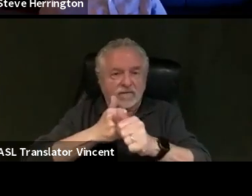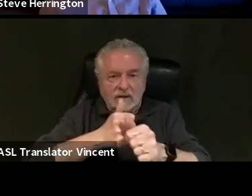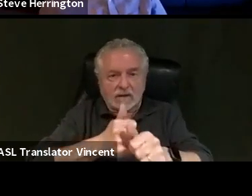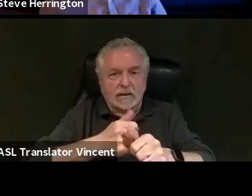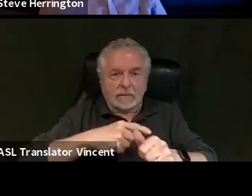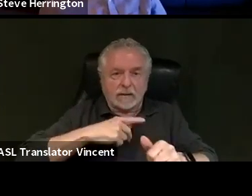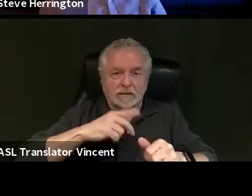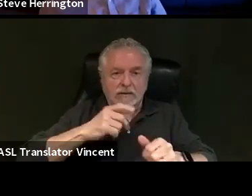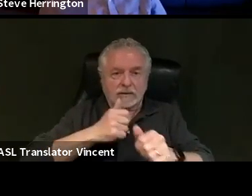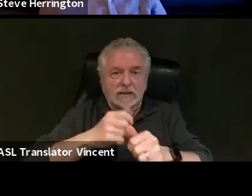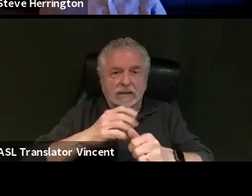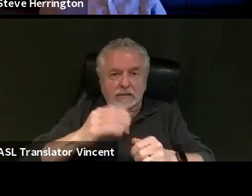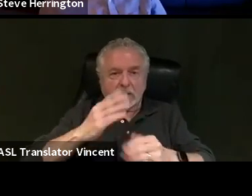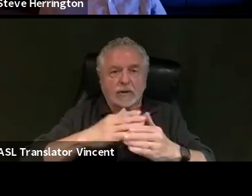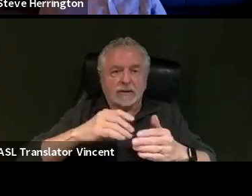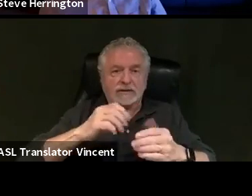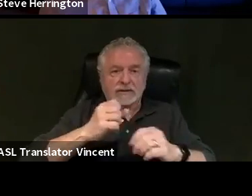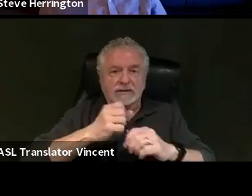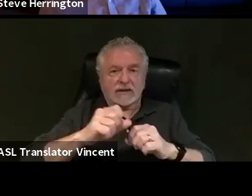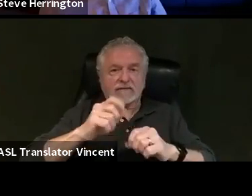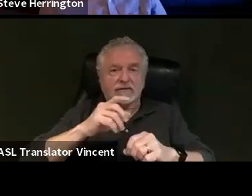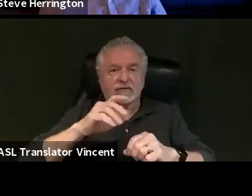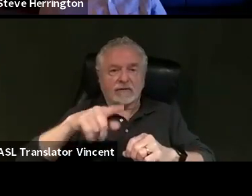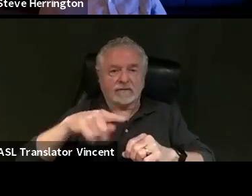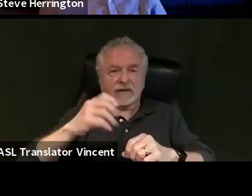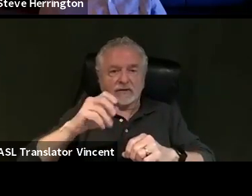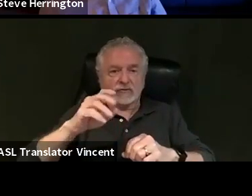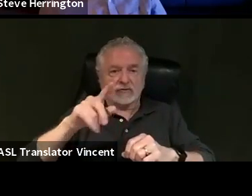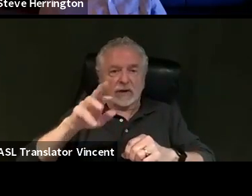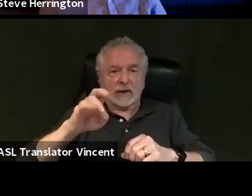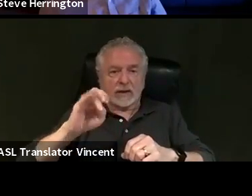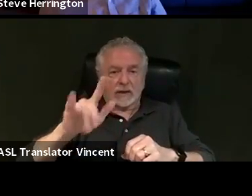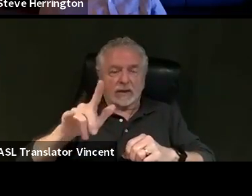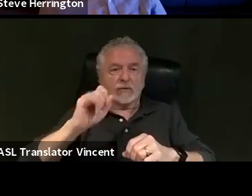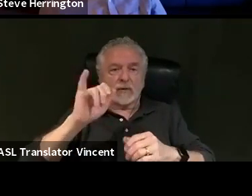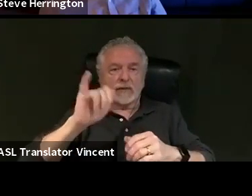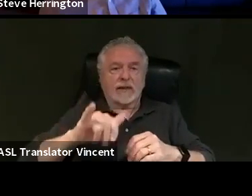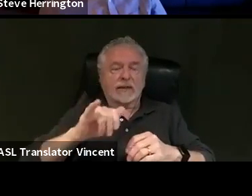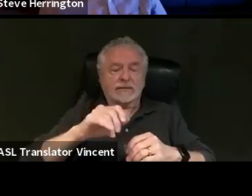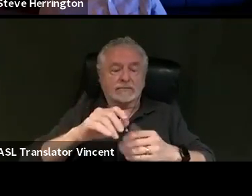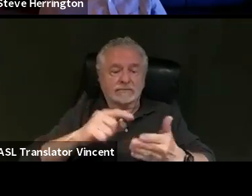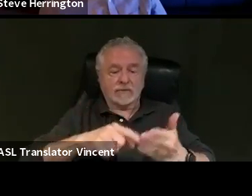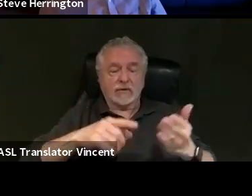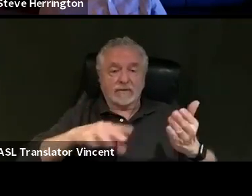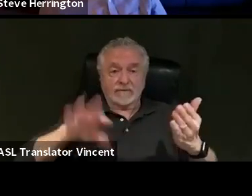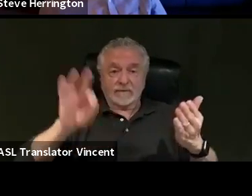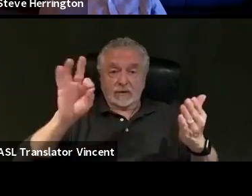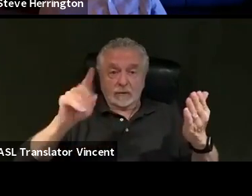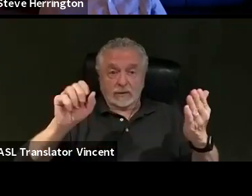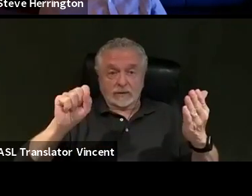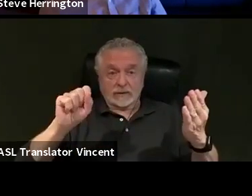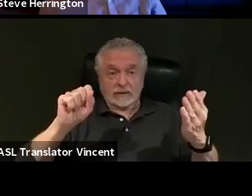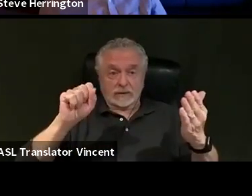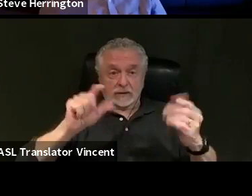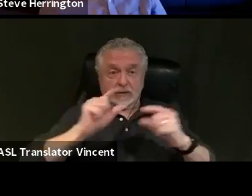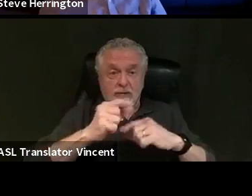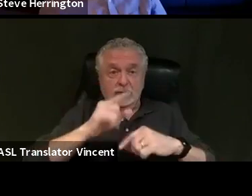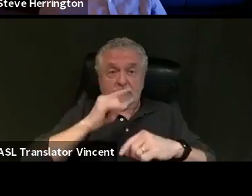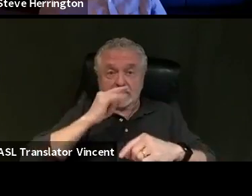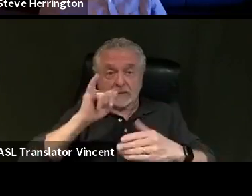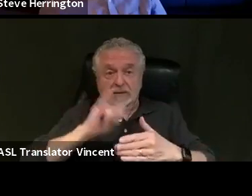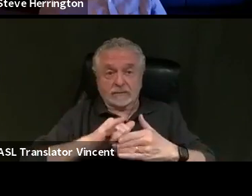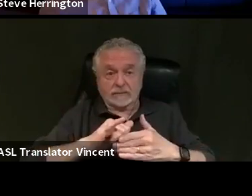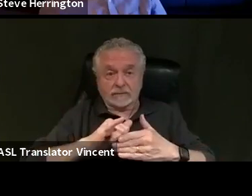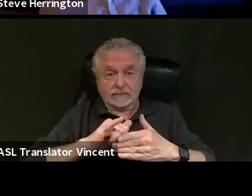health guidelines to be part of a phase 3 trial. So with this extension, what they found was in the group of kids